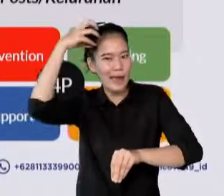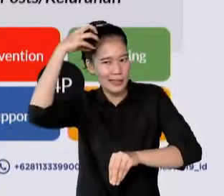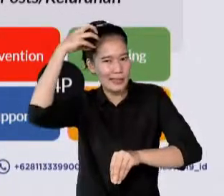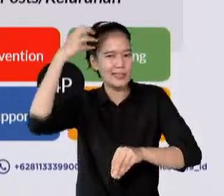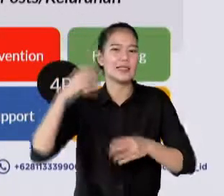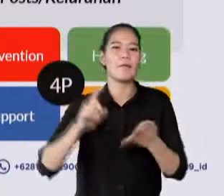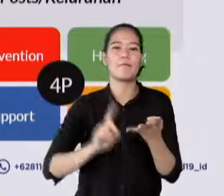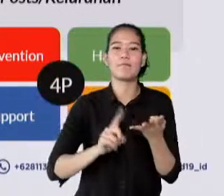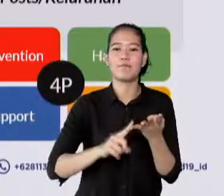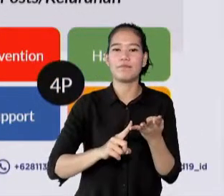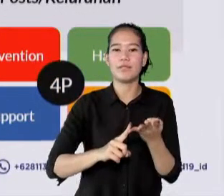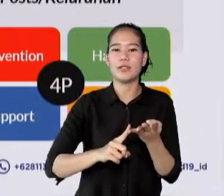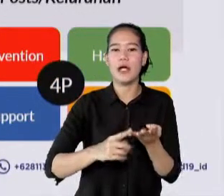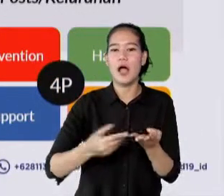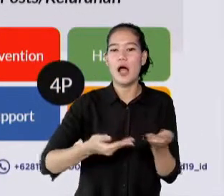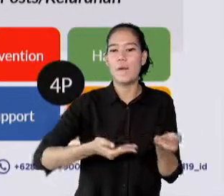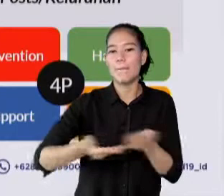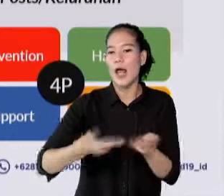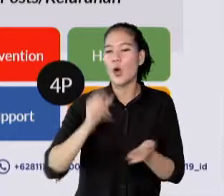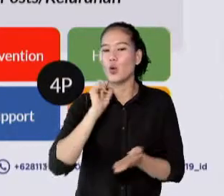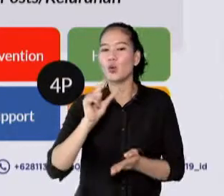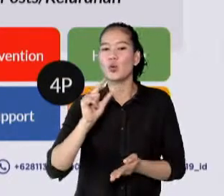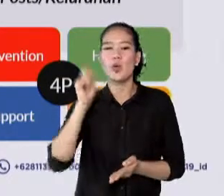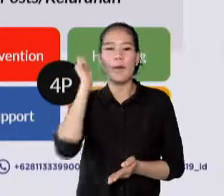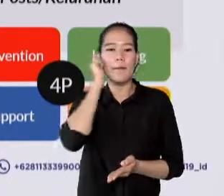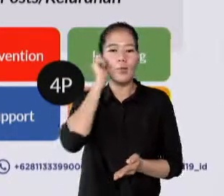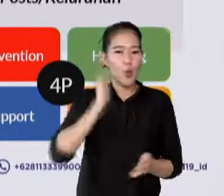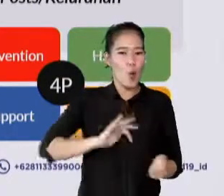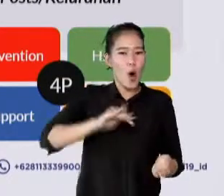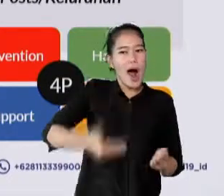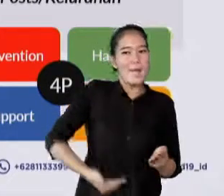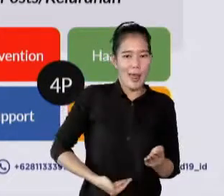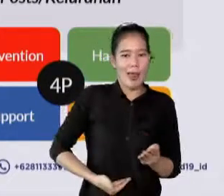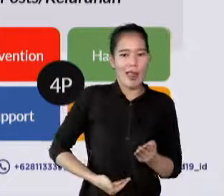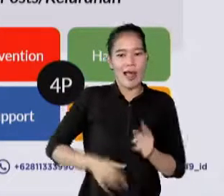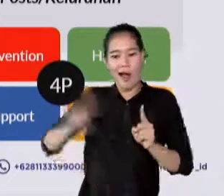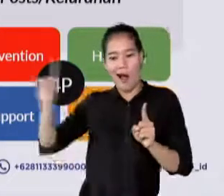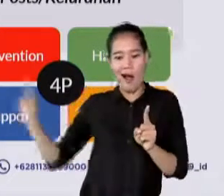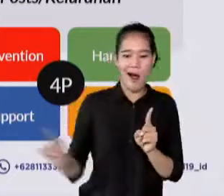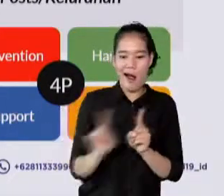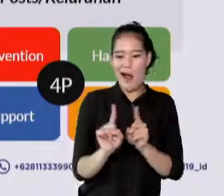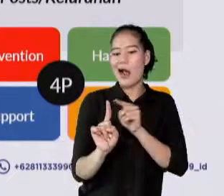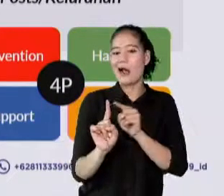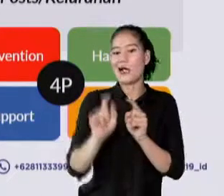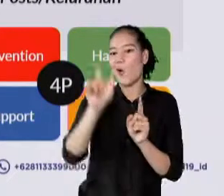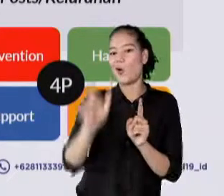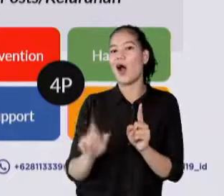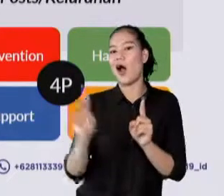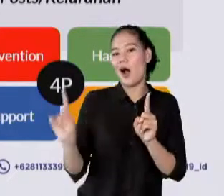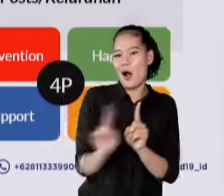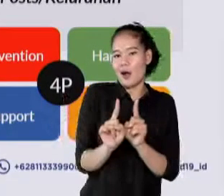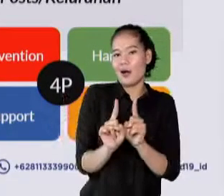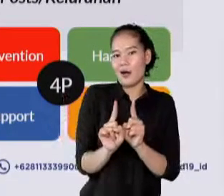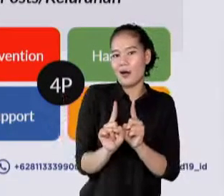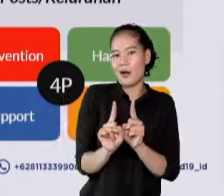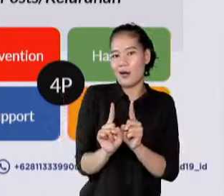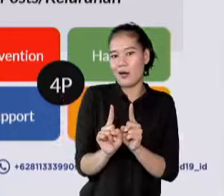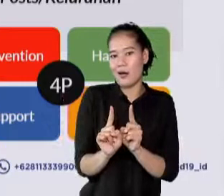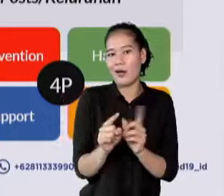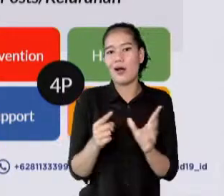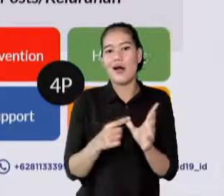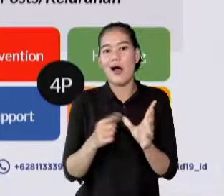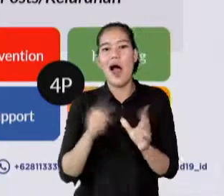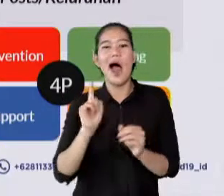and services for pregnant women with a maximum of one companion, and other maternity services